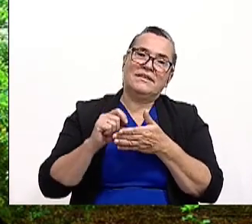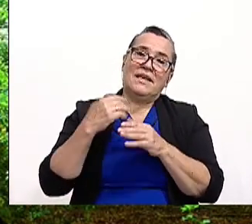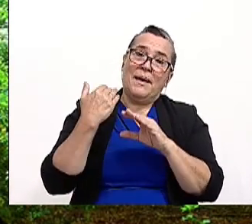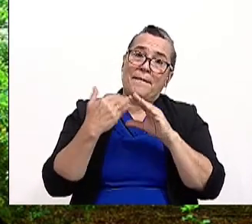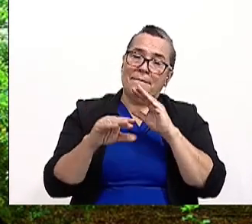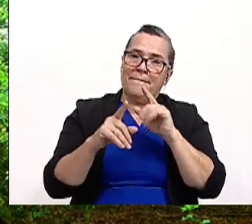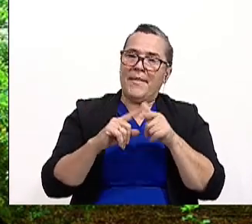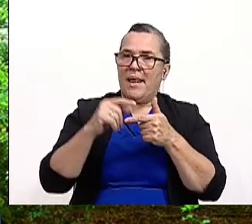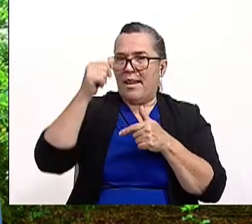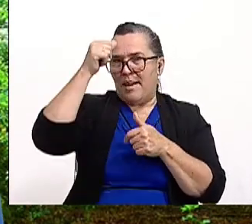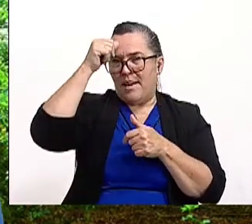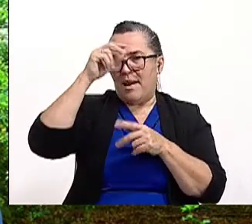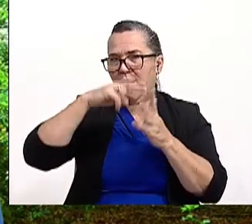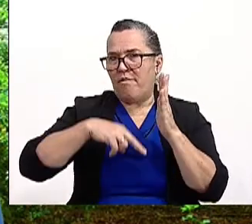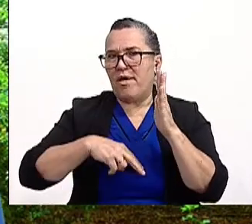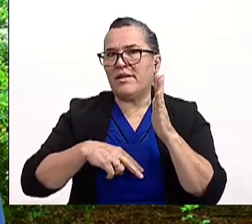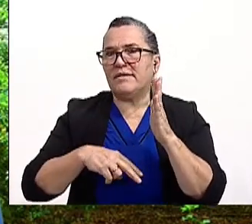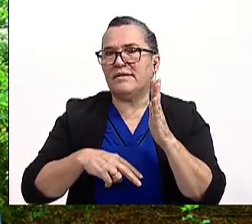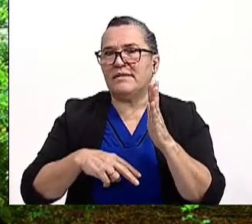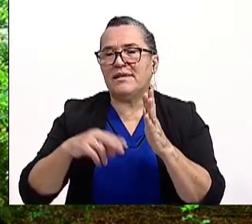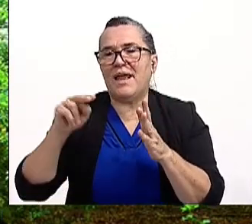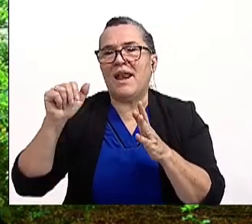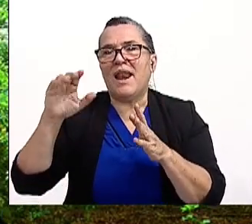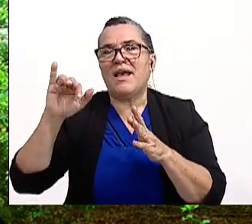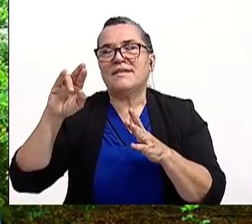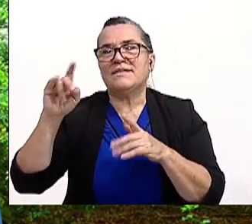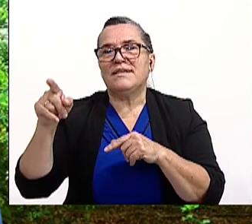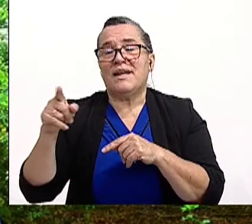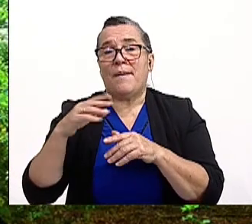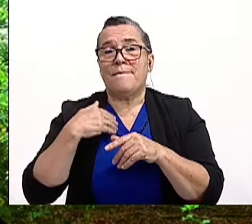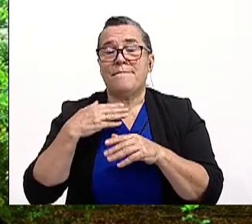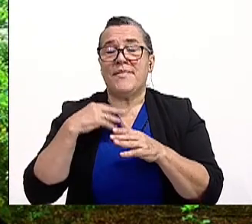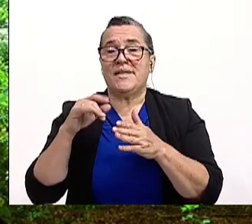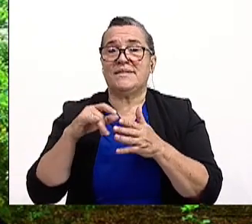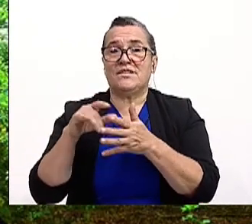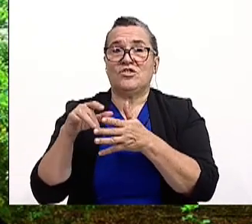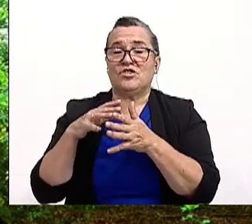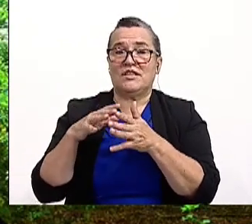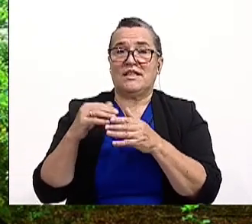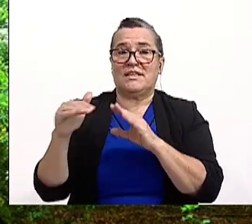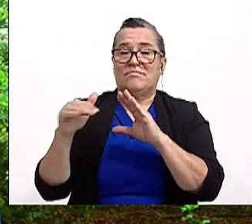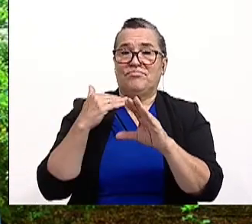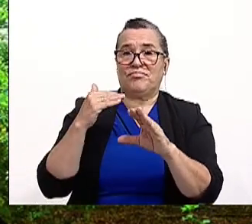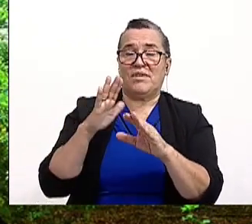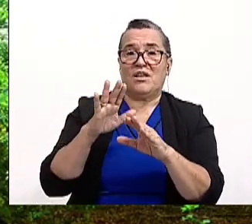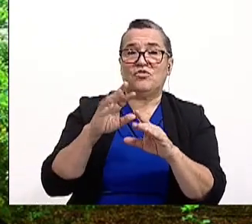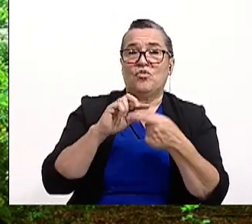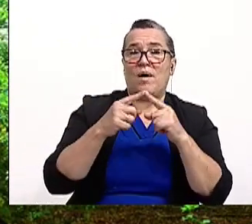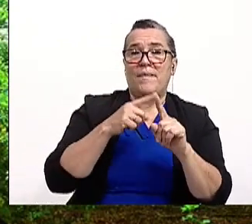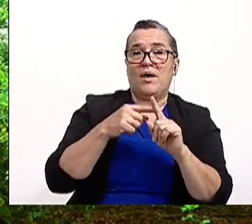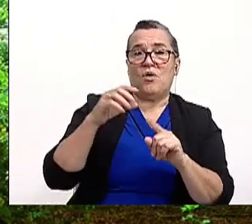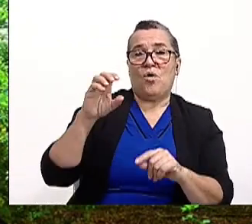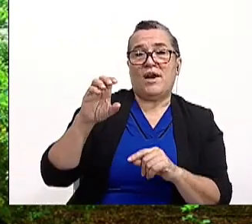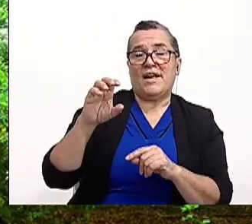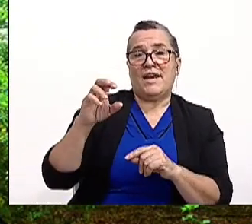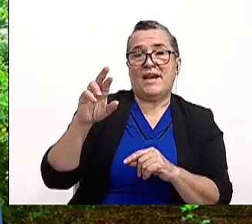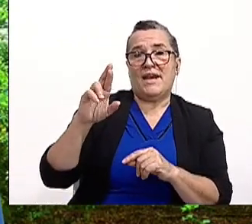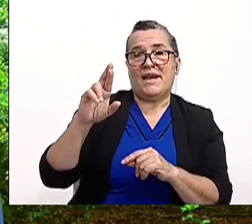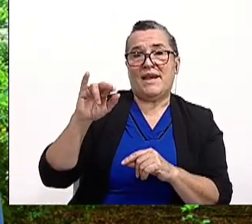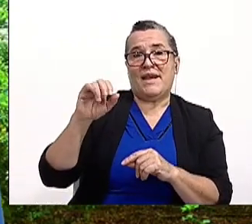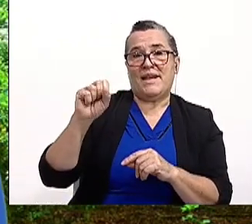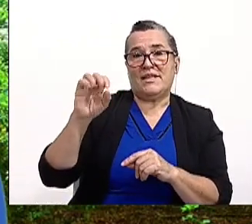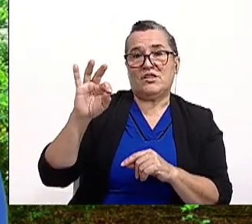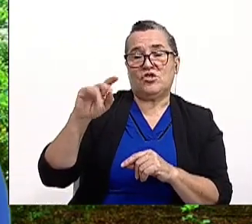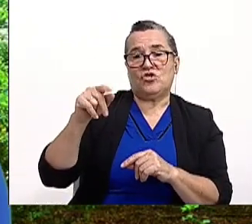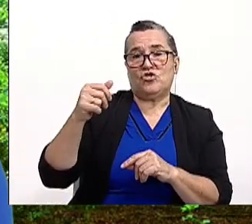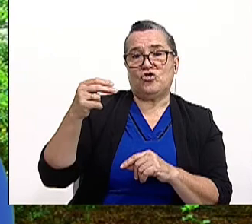let's read the email that Nasira, one of my students, sent to her friend Christopher. And do not